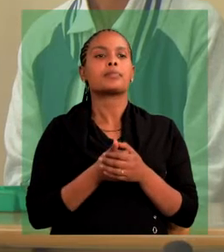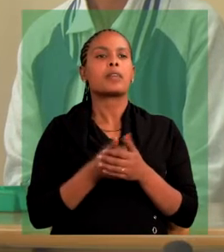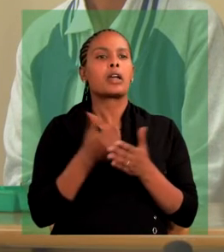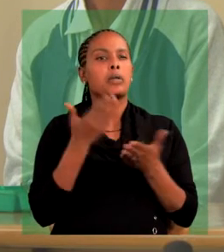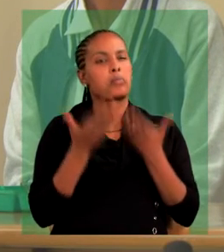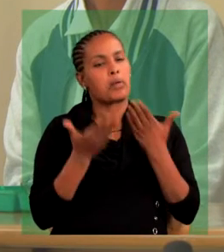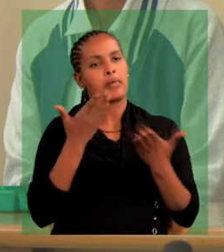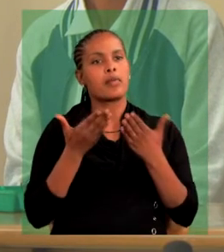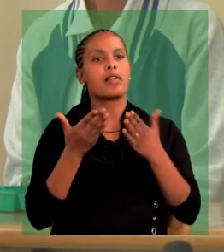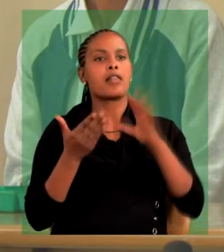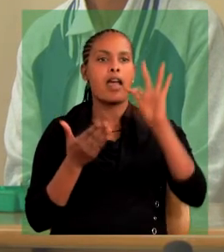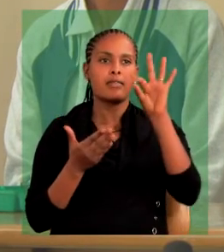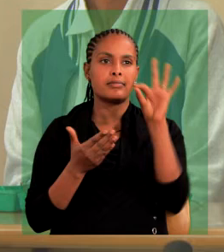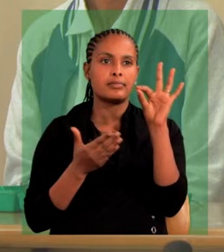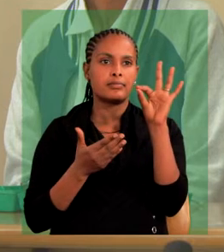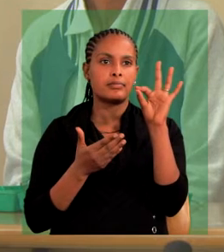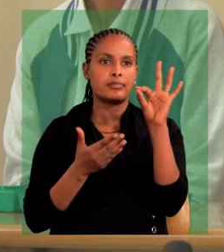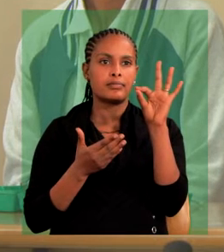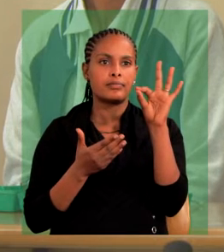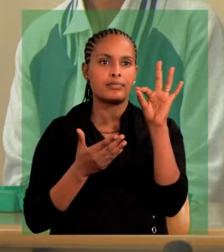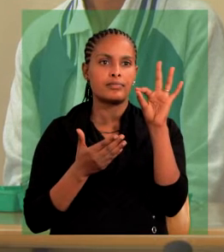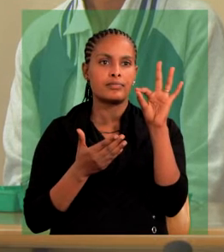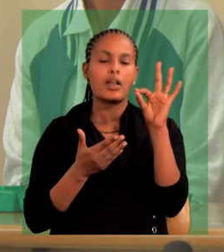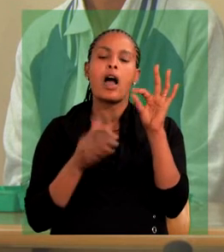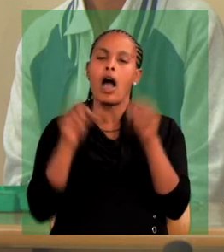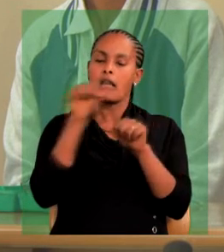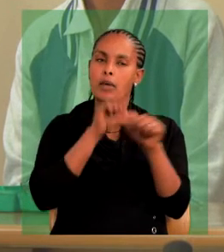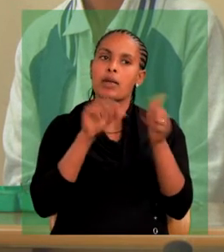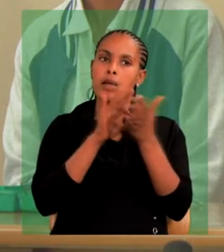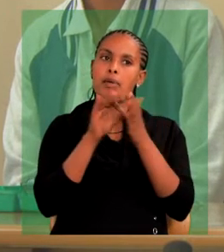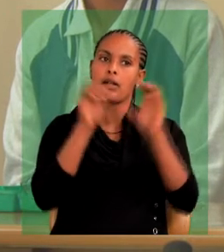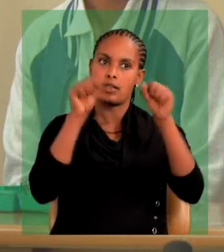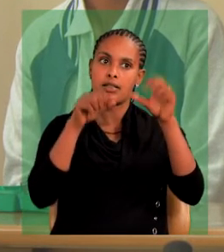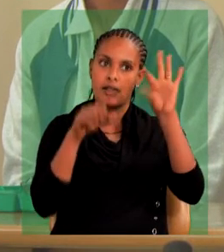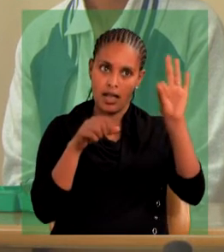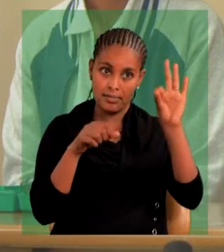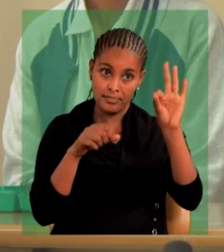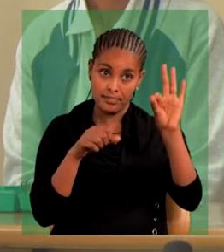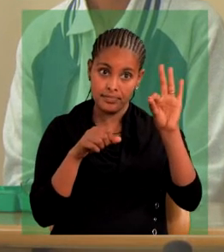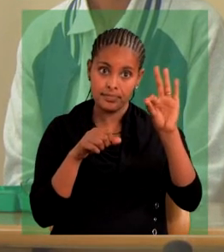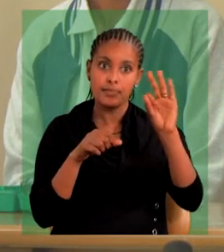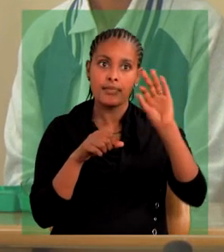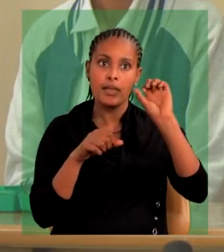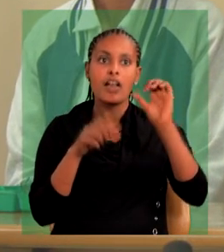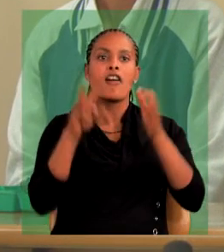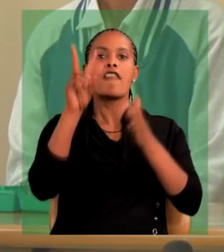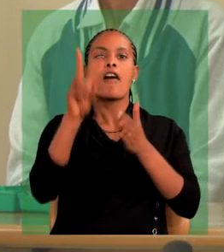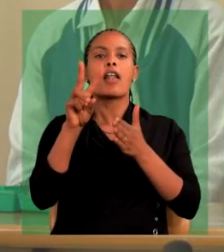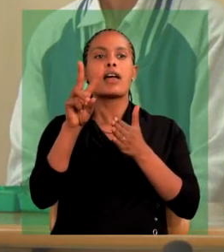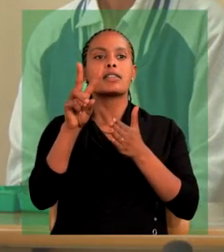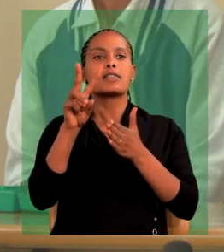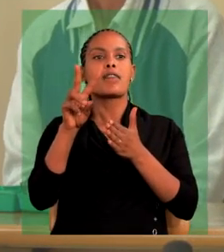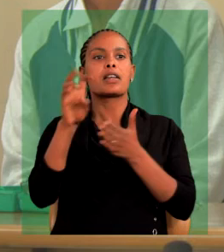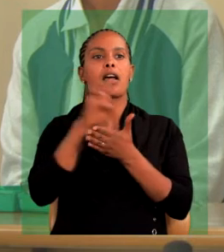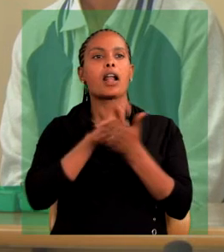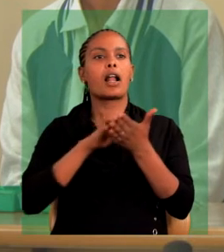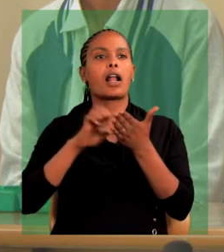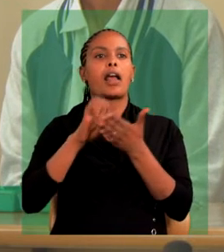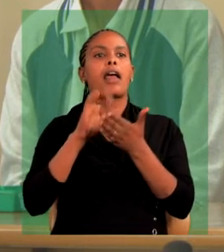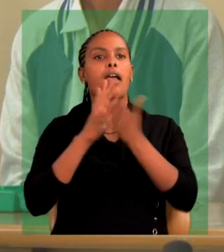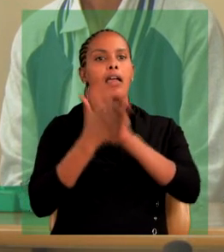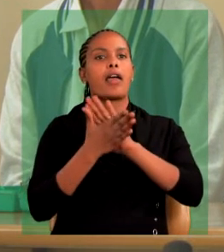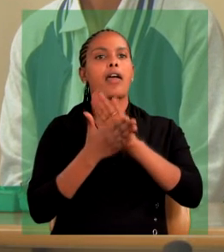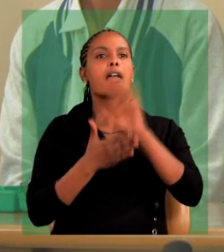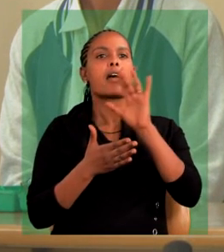It will be 9. That is its atomic number, okay? Yes, in the valency. Its valency will be